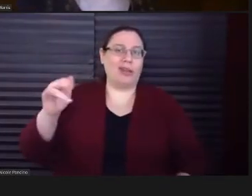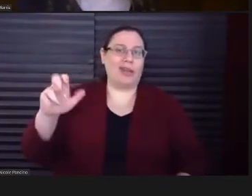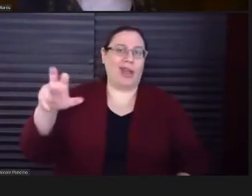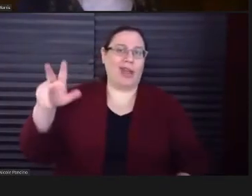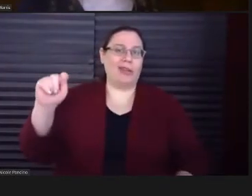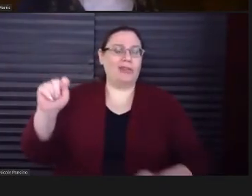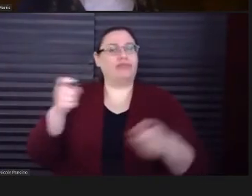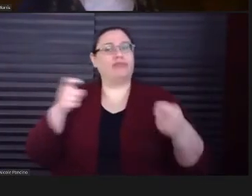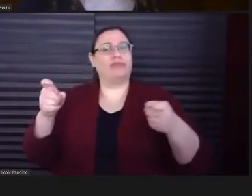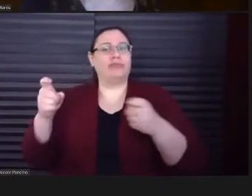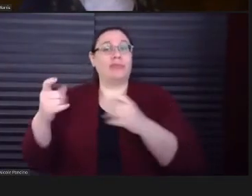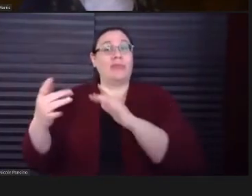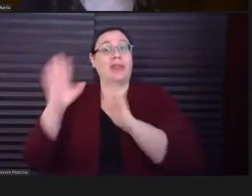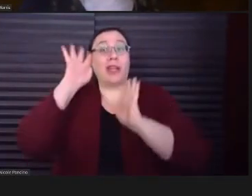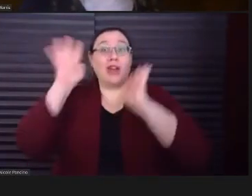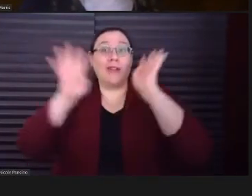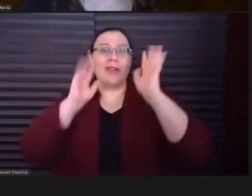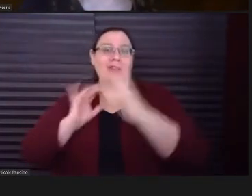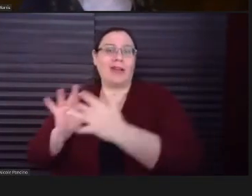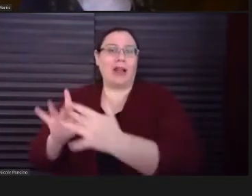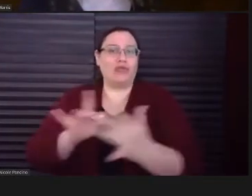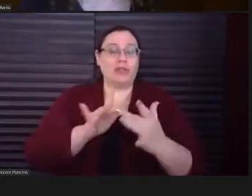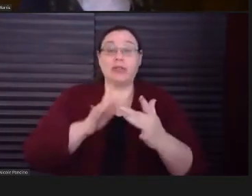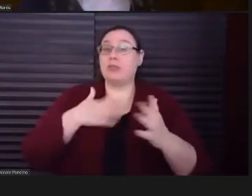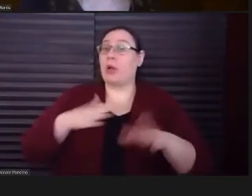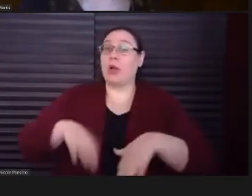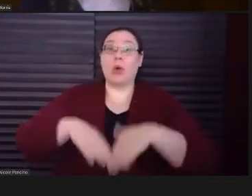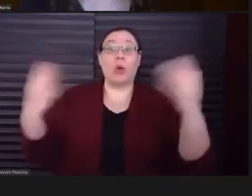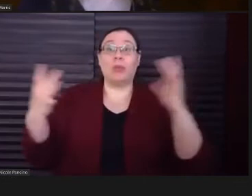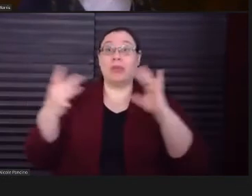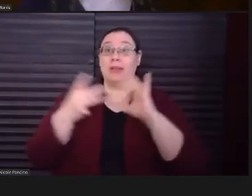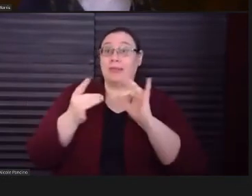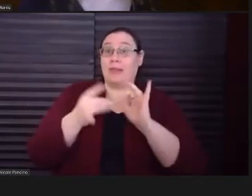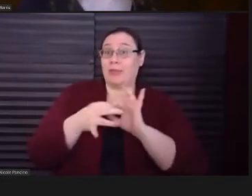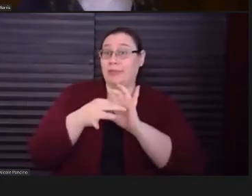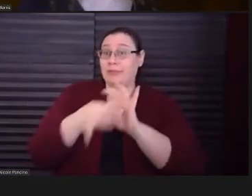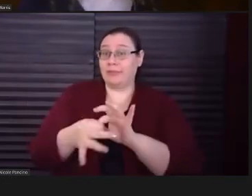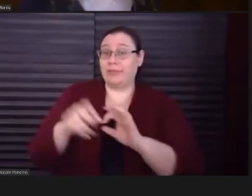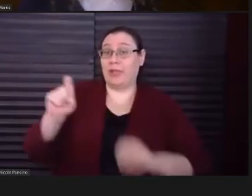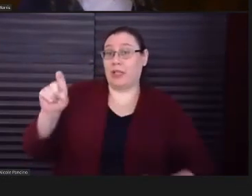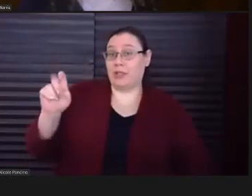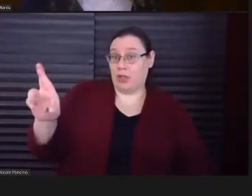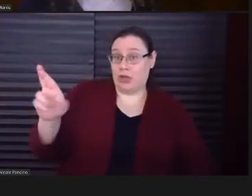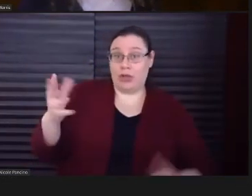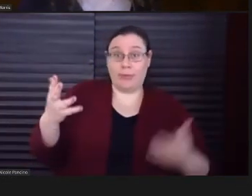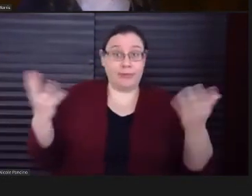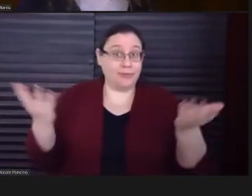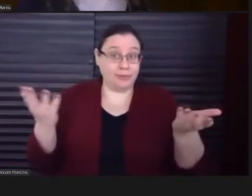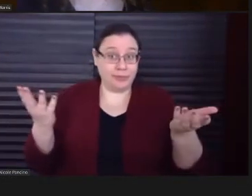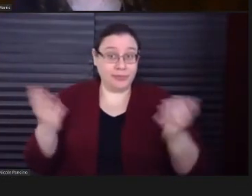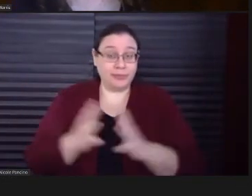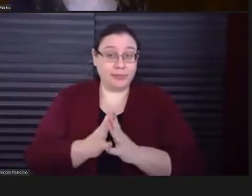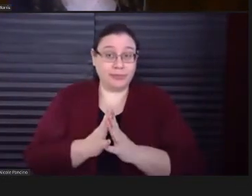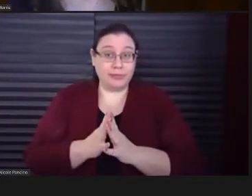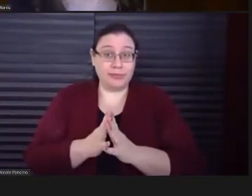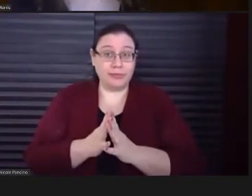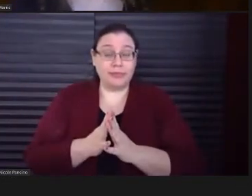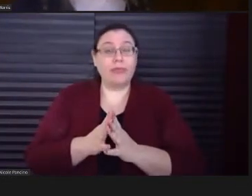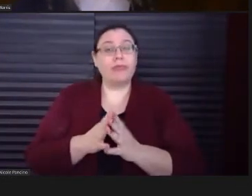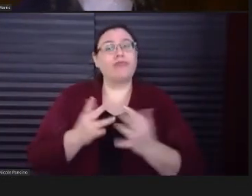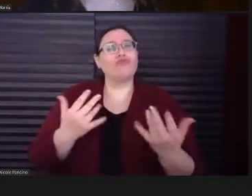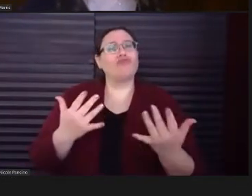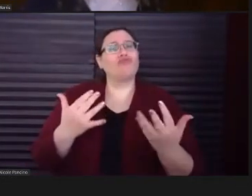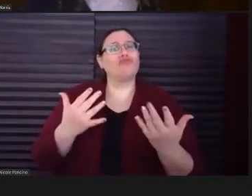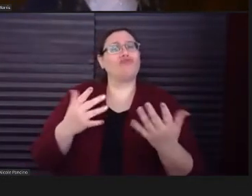and outreach. I would say my opening statement regarding XR would be, don't wait for the standards to